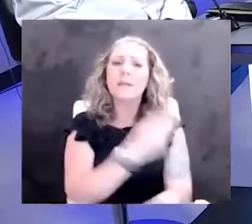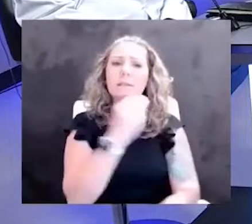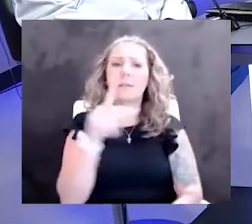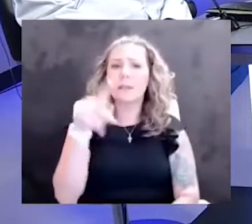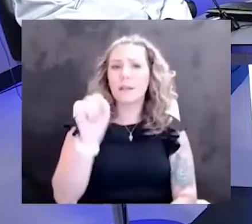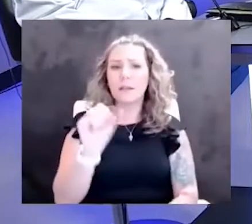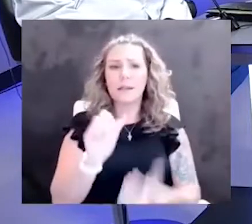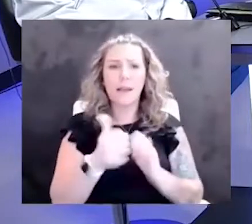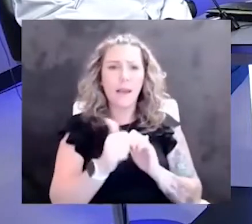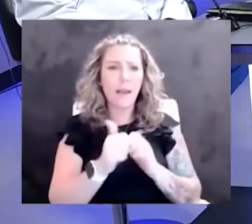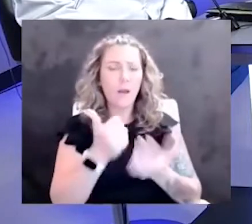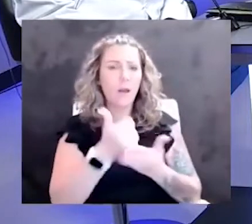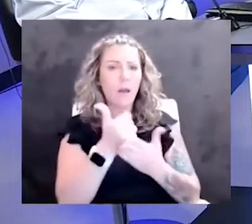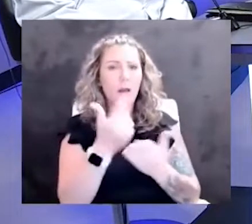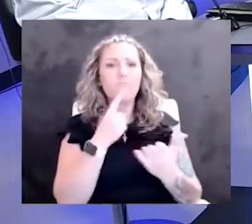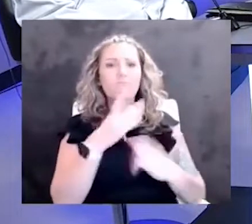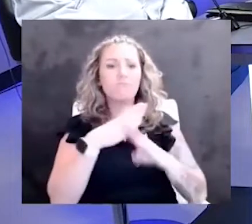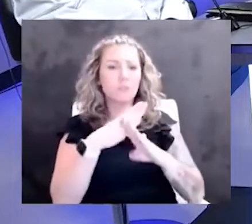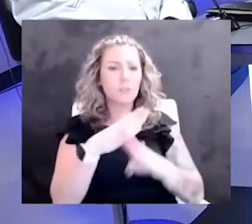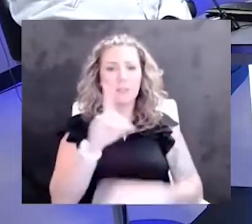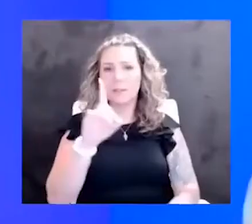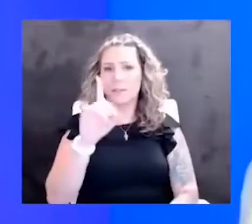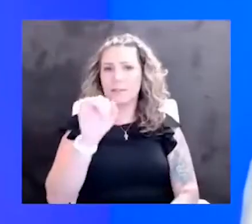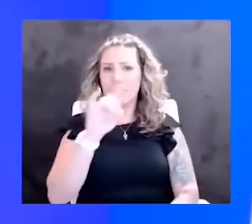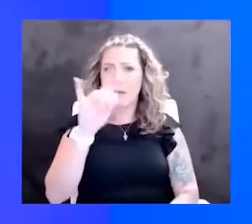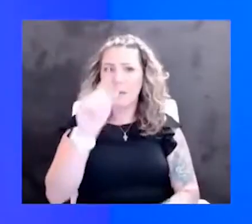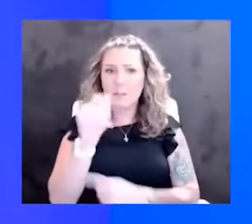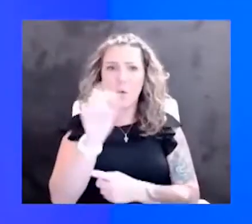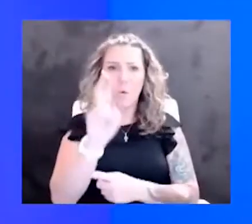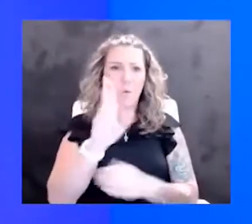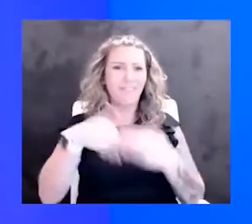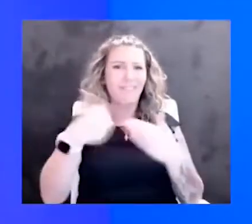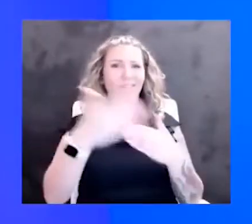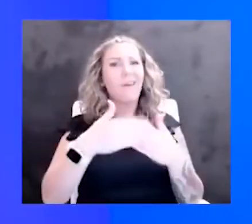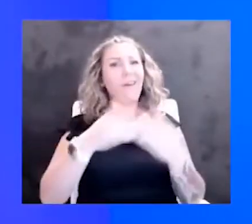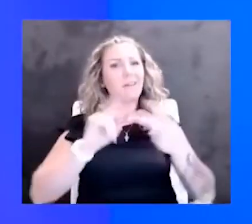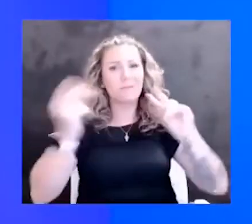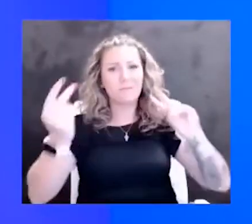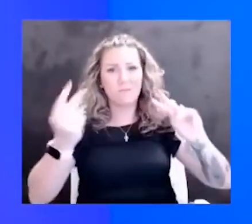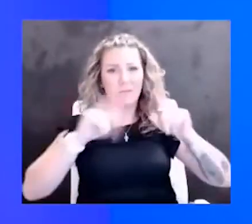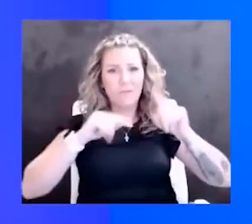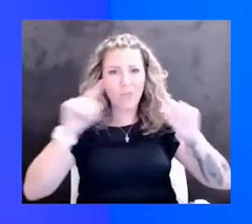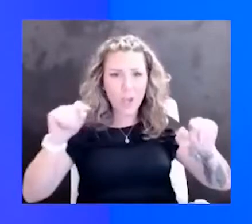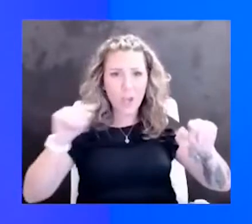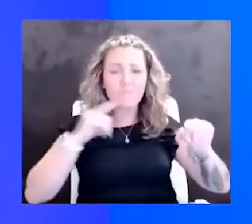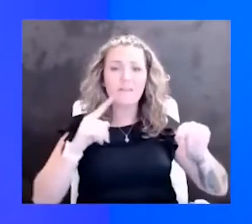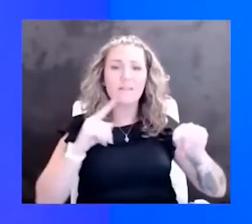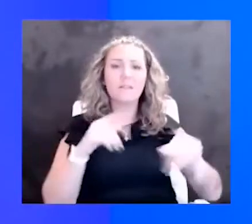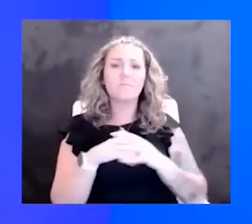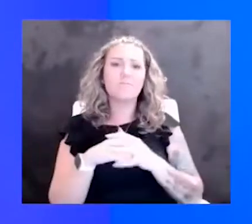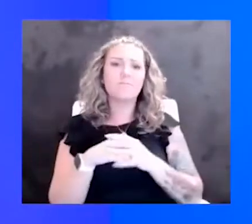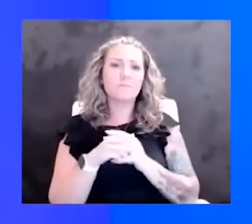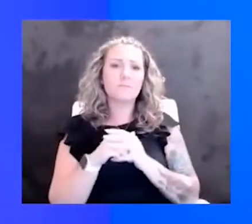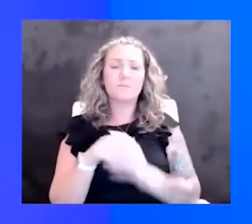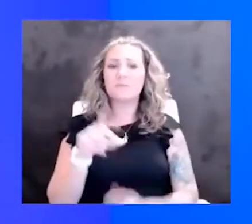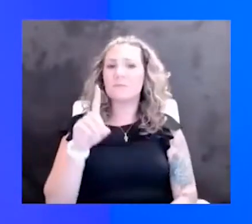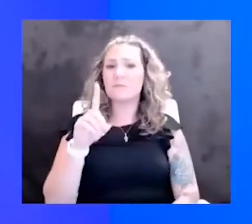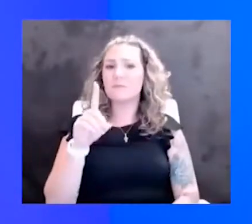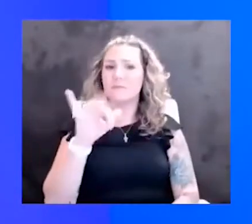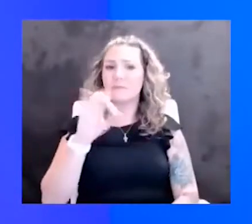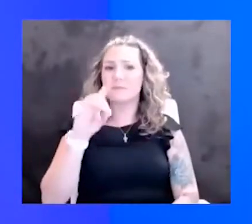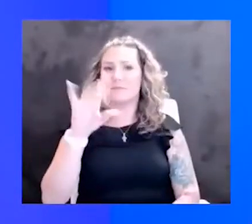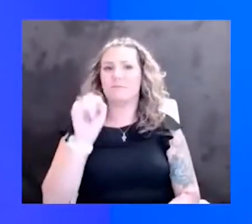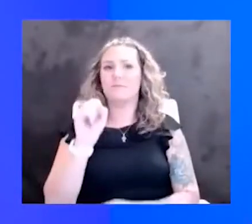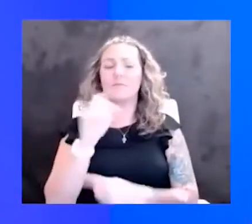against things like the Delta or whatever the next variant is going to be? Yeah, and Dana can address, I think, better how efficacious the